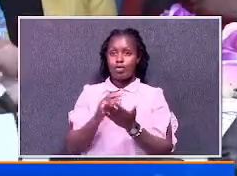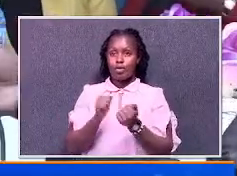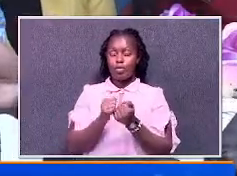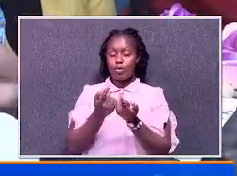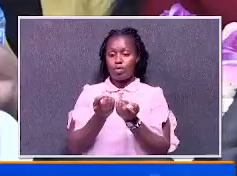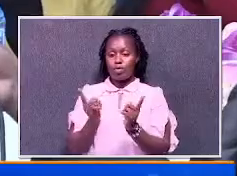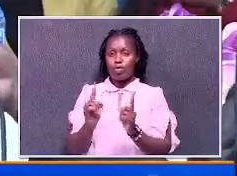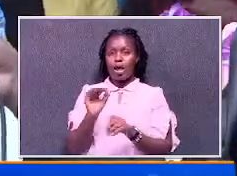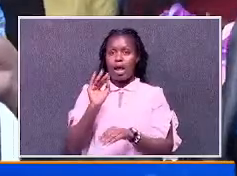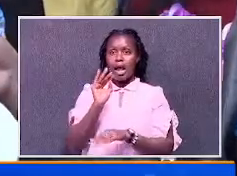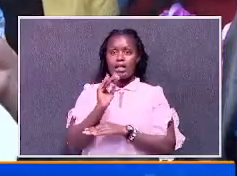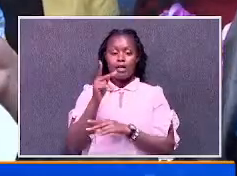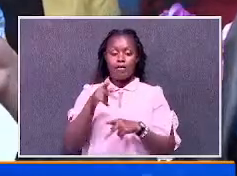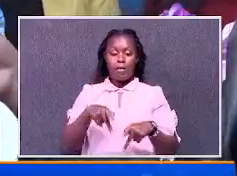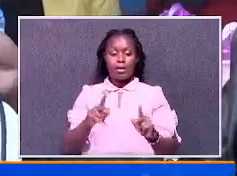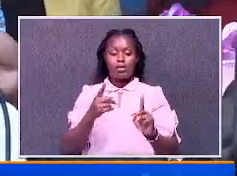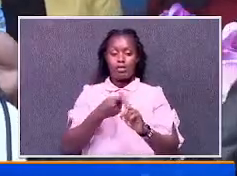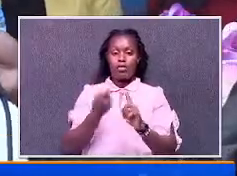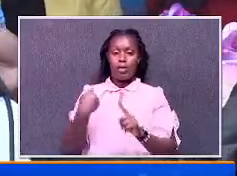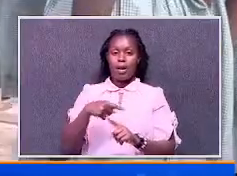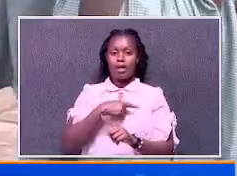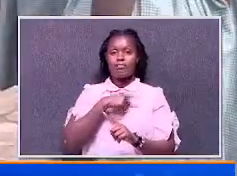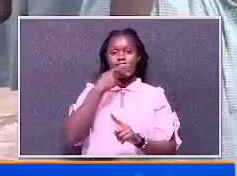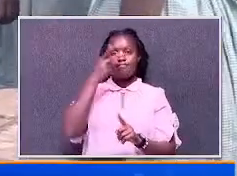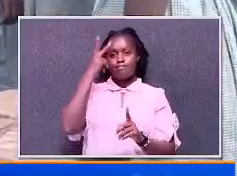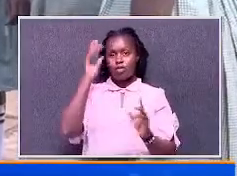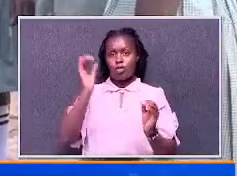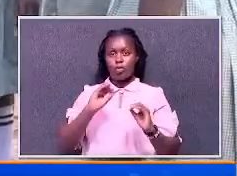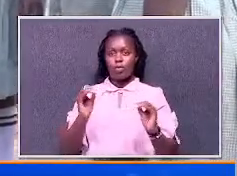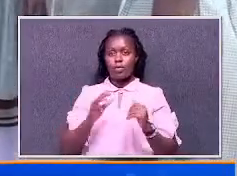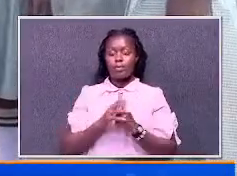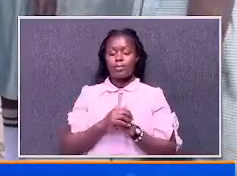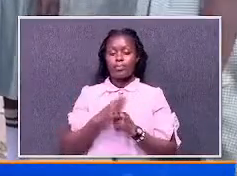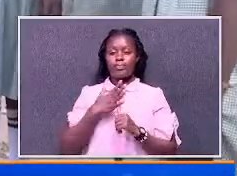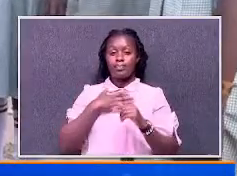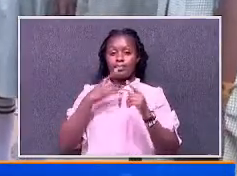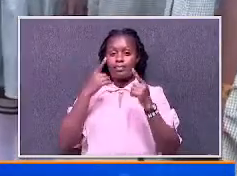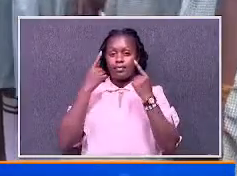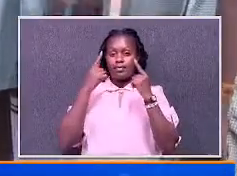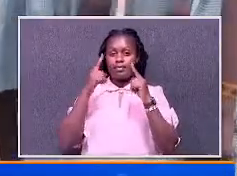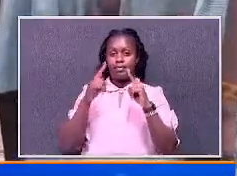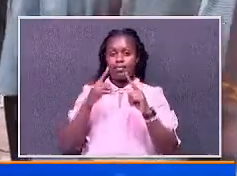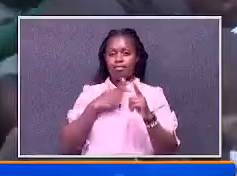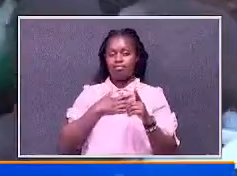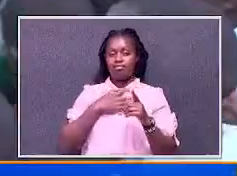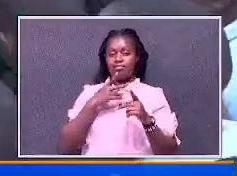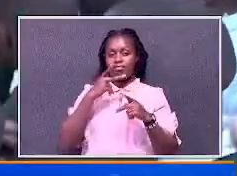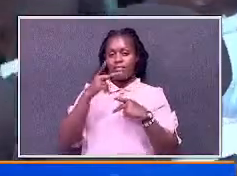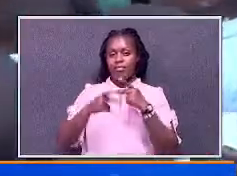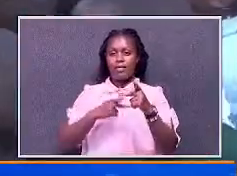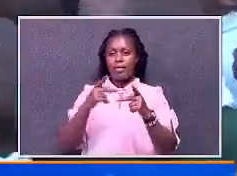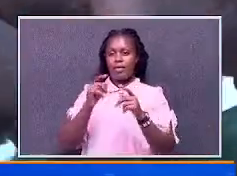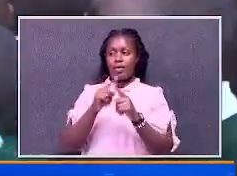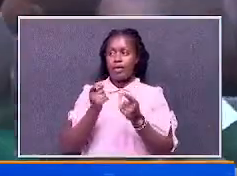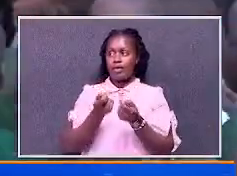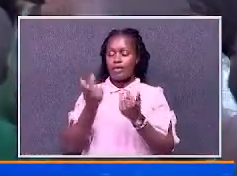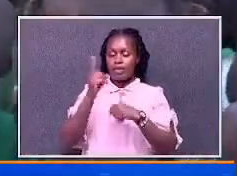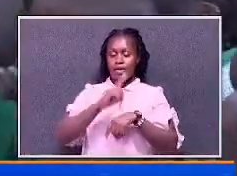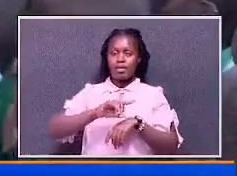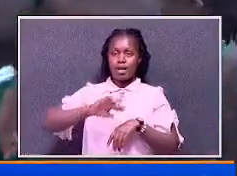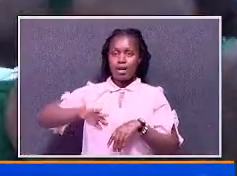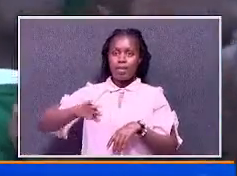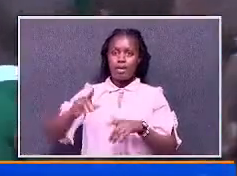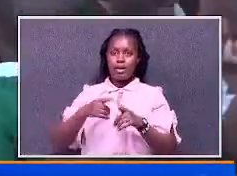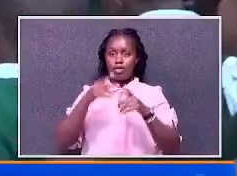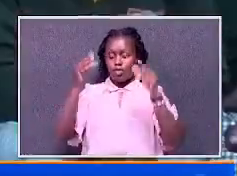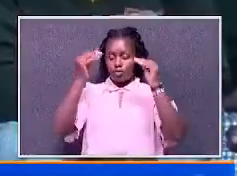they did not ask for permission from us parents. Our success, our progress. With only days left to the national exams,